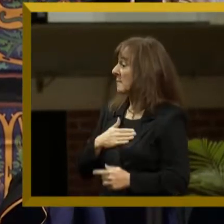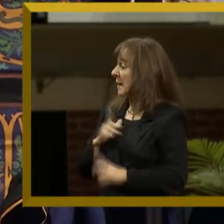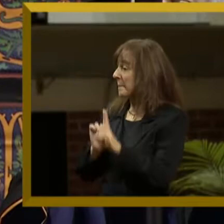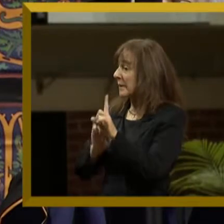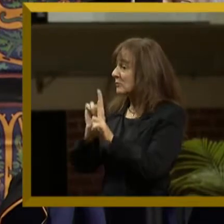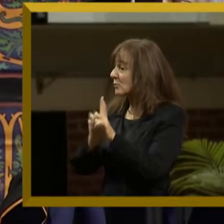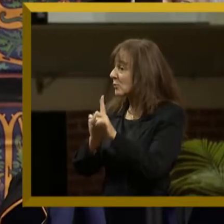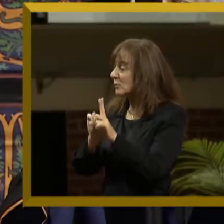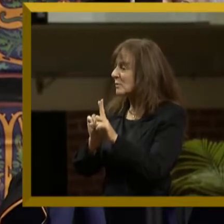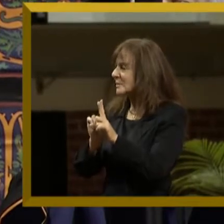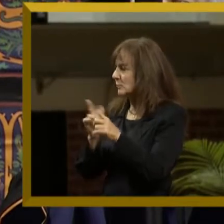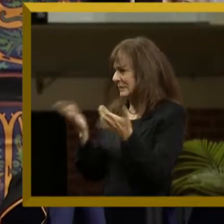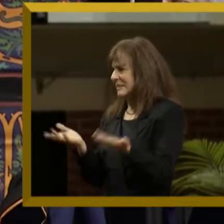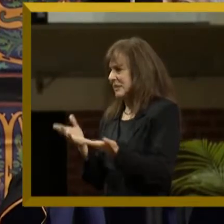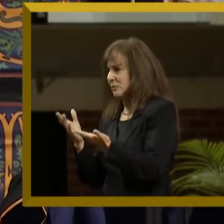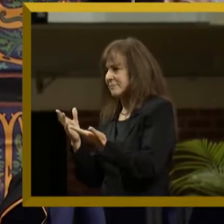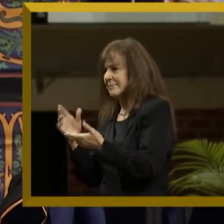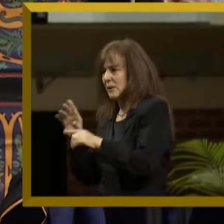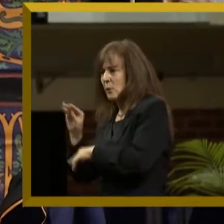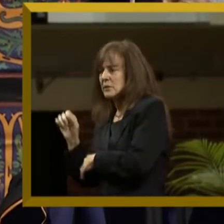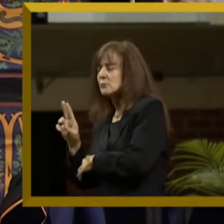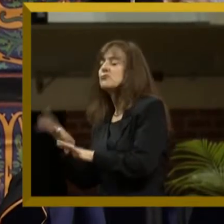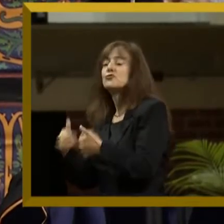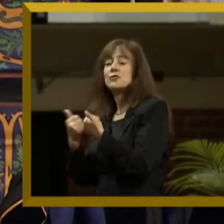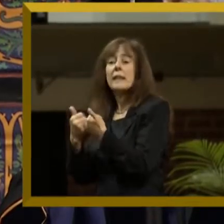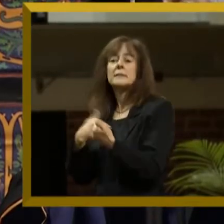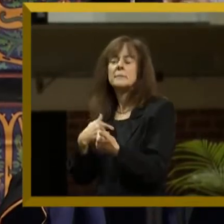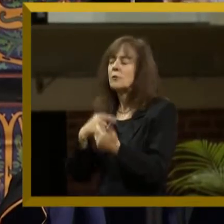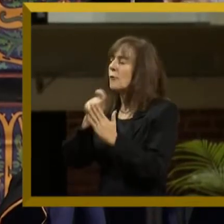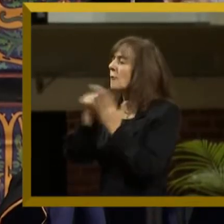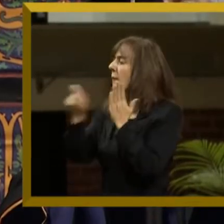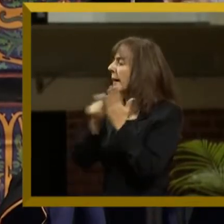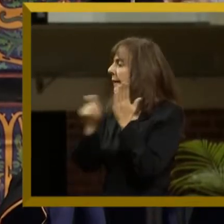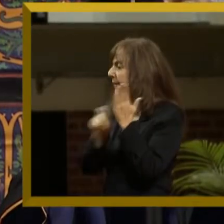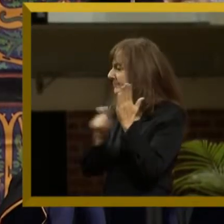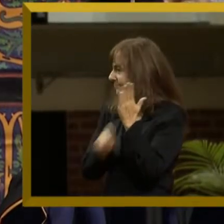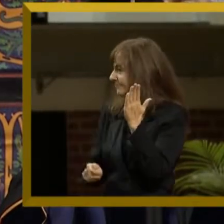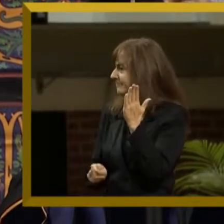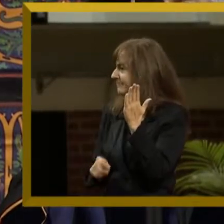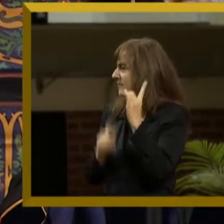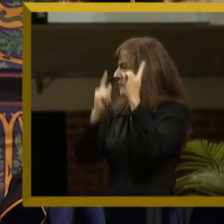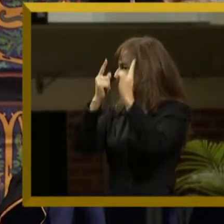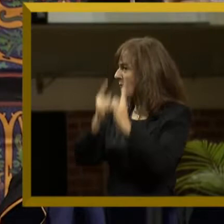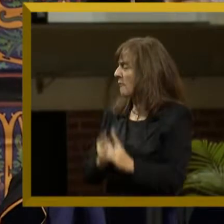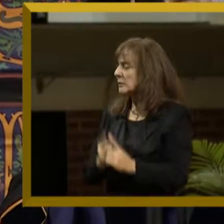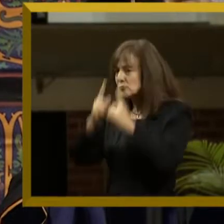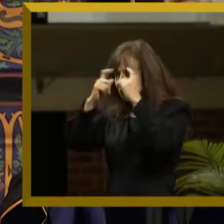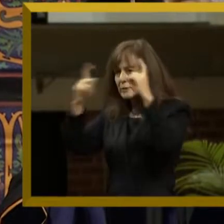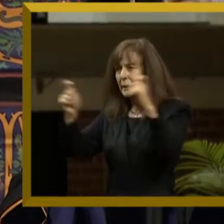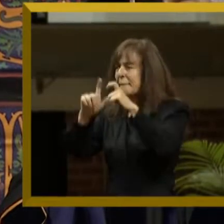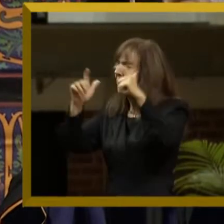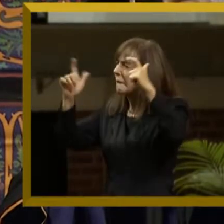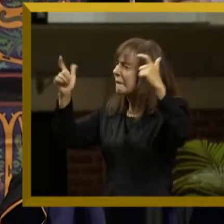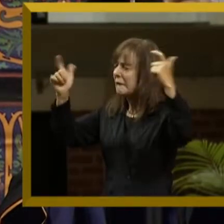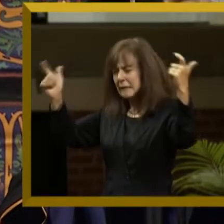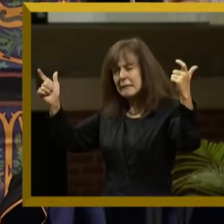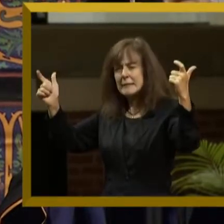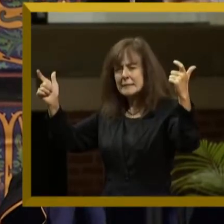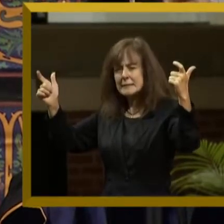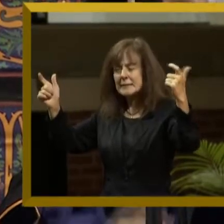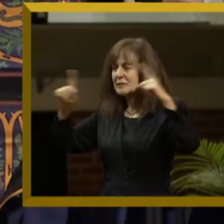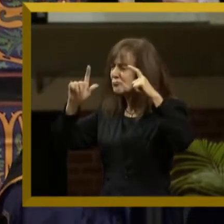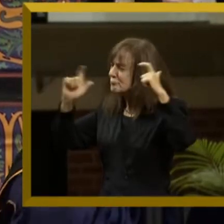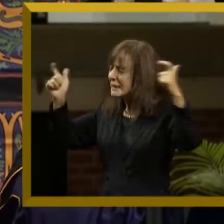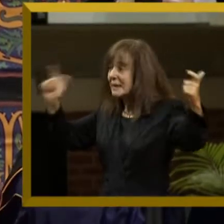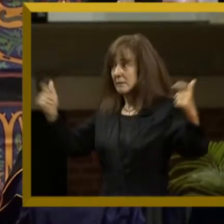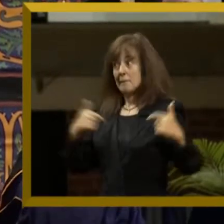mentors, while a student at OSU, challenged me to write down this list and to dream big. And dream